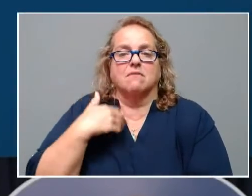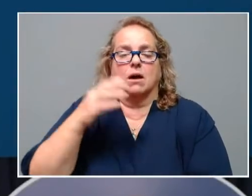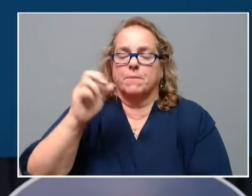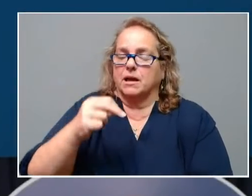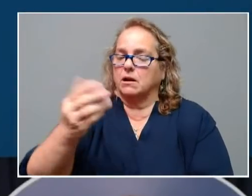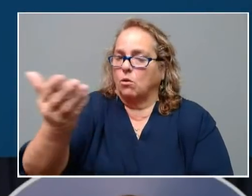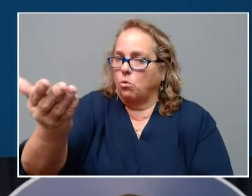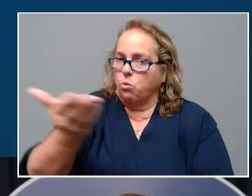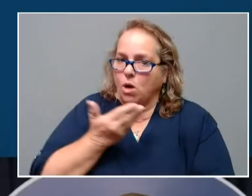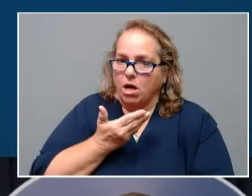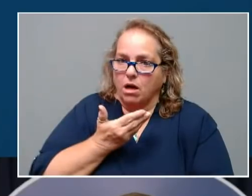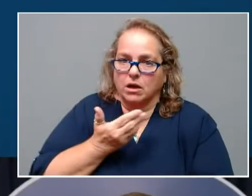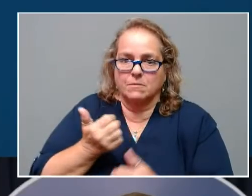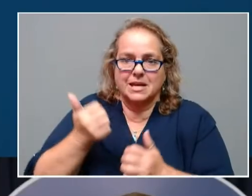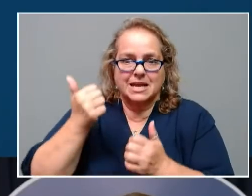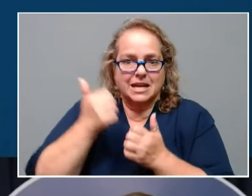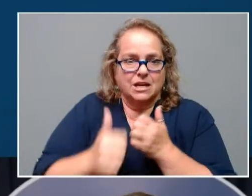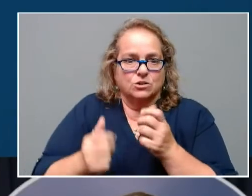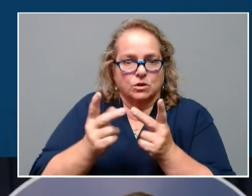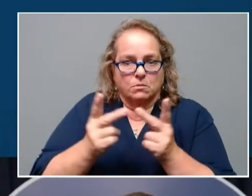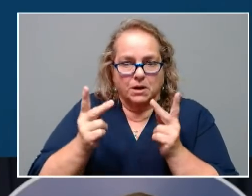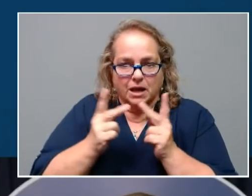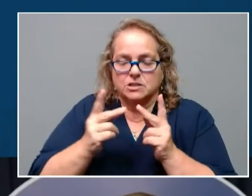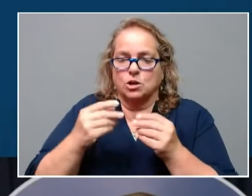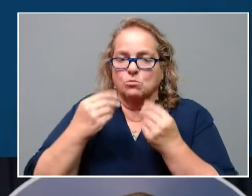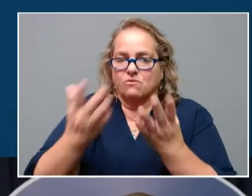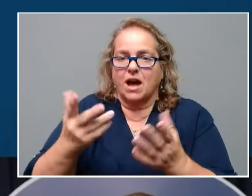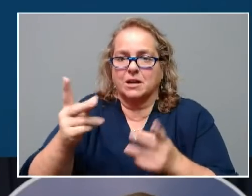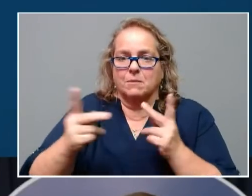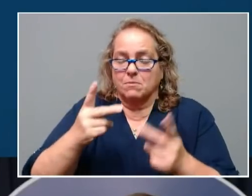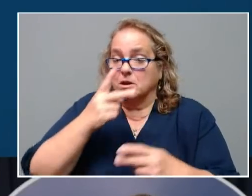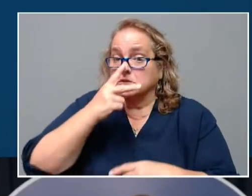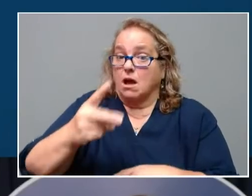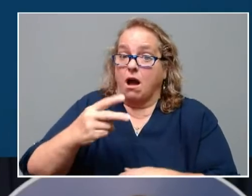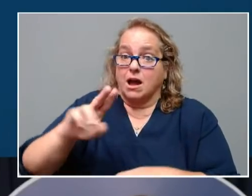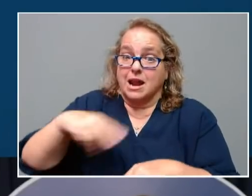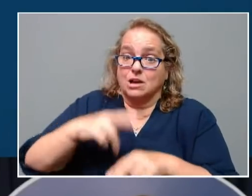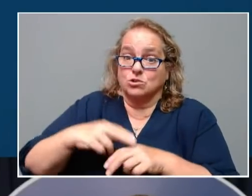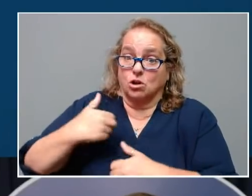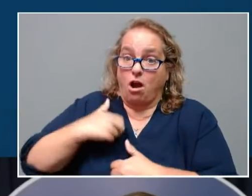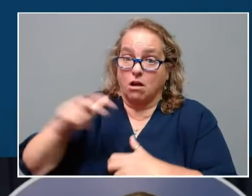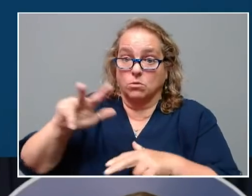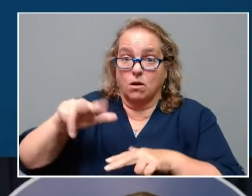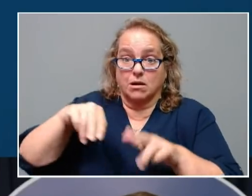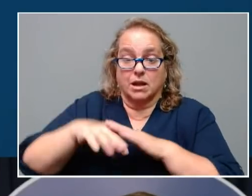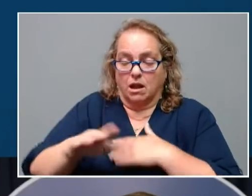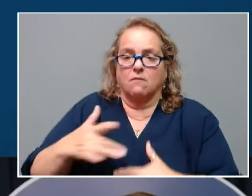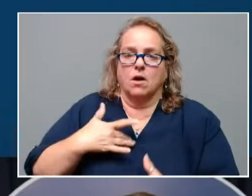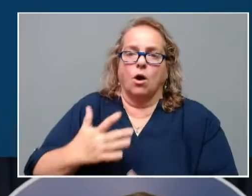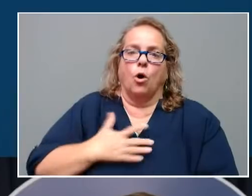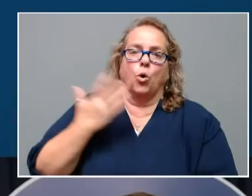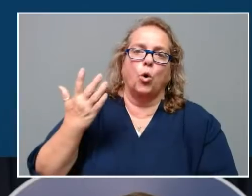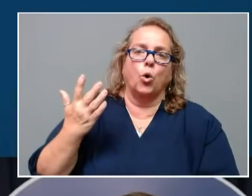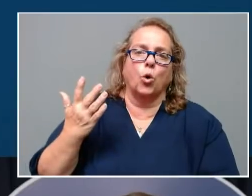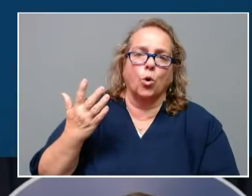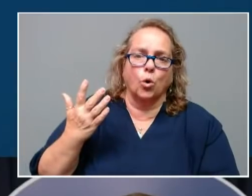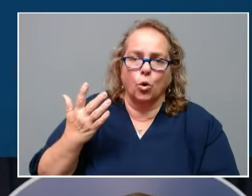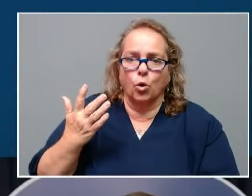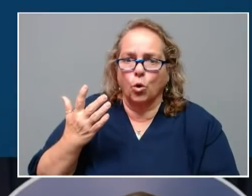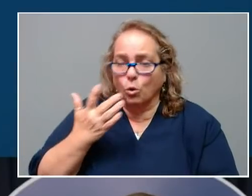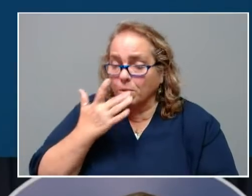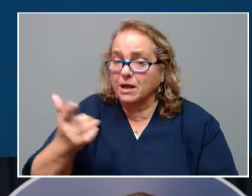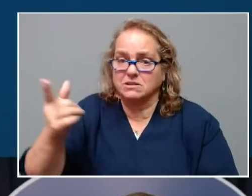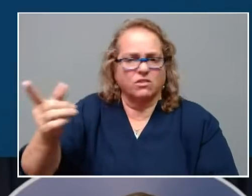each and every location. I think it provided a morale boost because our Guard is ready in every mission they're on, and they come